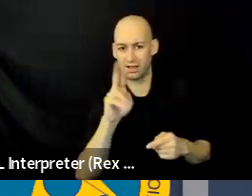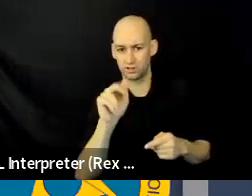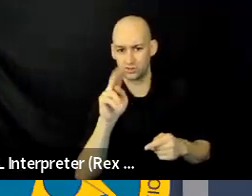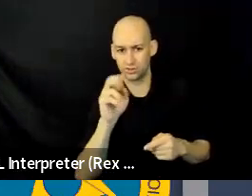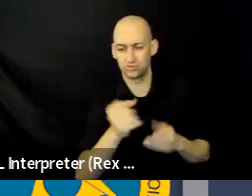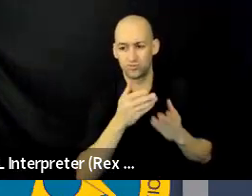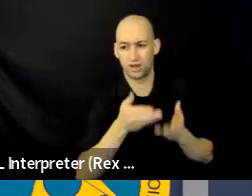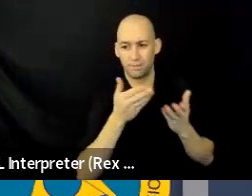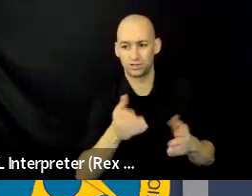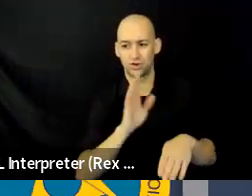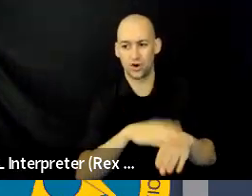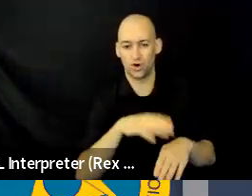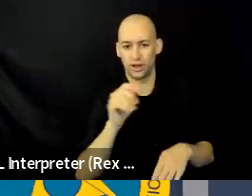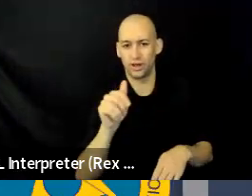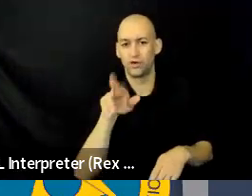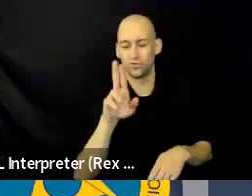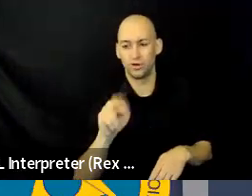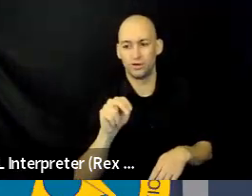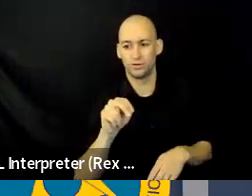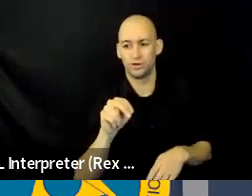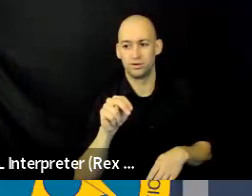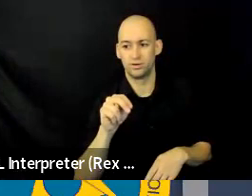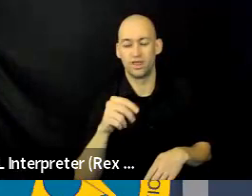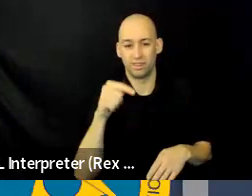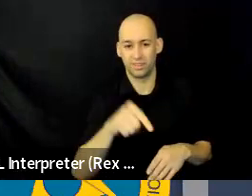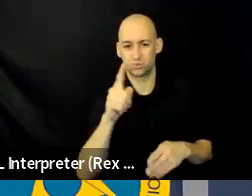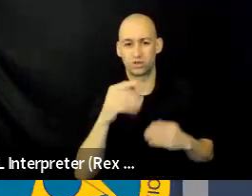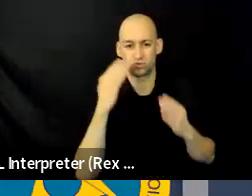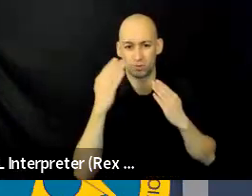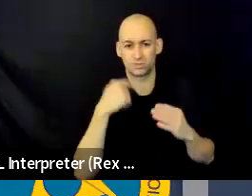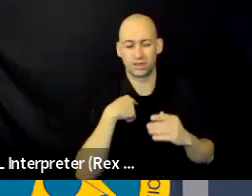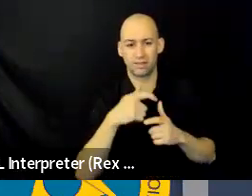recommendation on a RON. This one troubles me greatly.